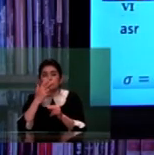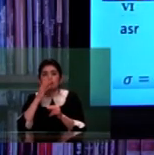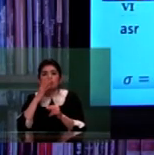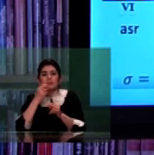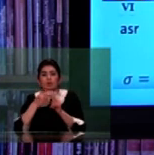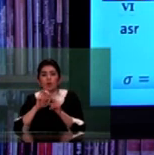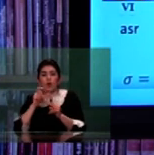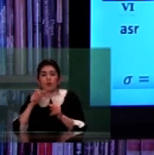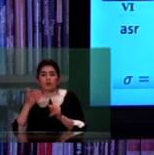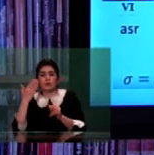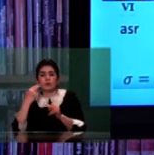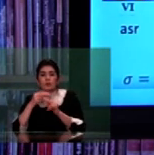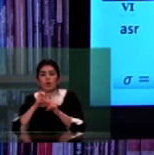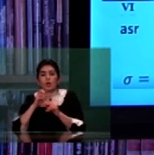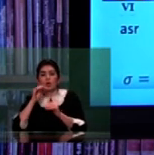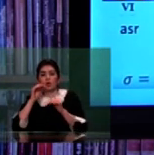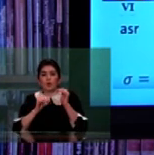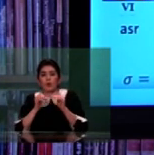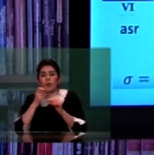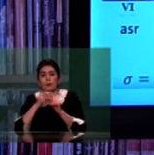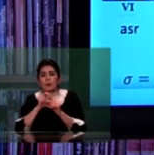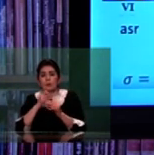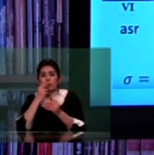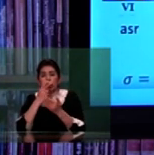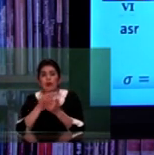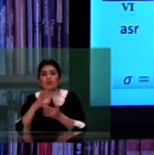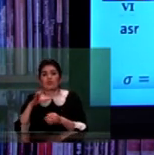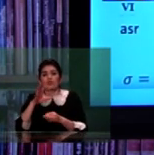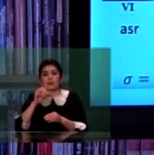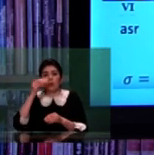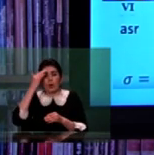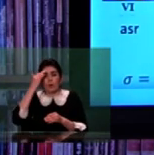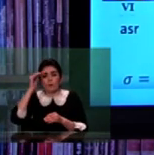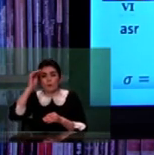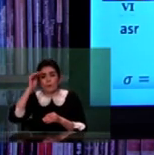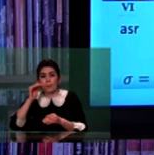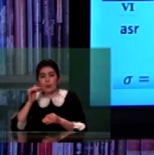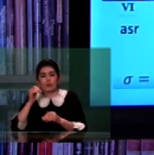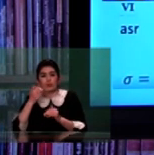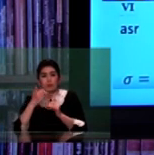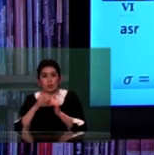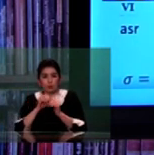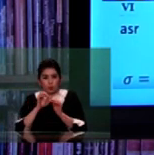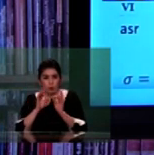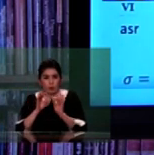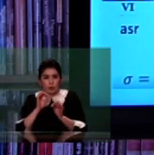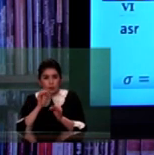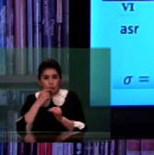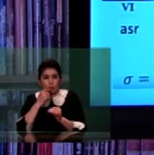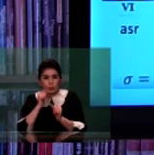asrdagi odamlarimiz soni o'rtacha bo'ydan past ko'rindi. Ularni bo'yi past deb atashimiz to'g'ri bo'larmikin